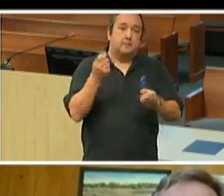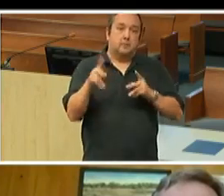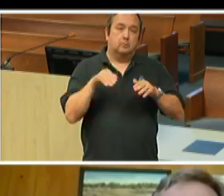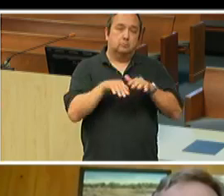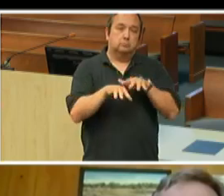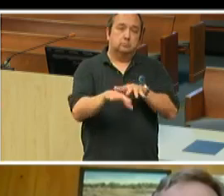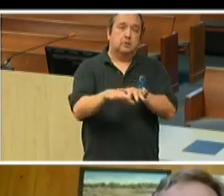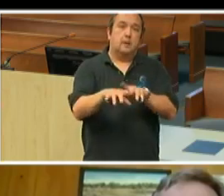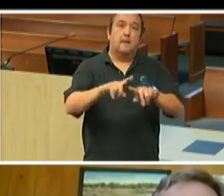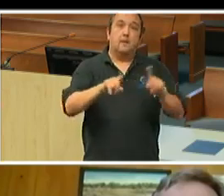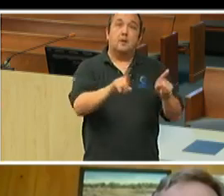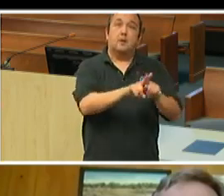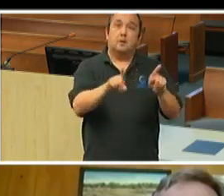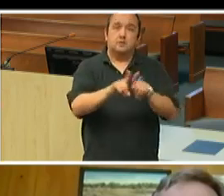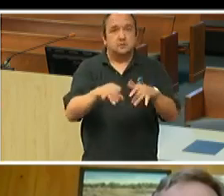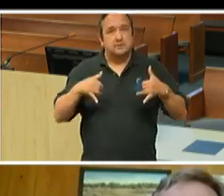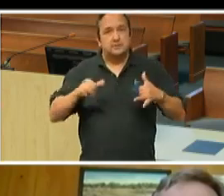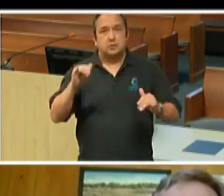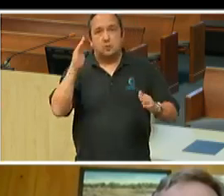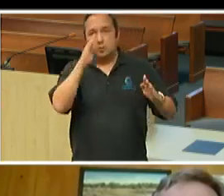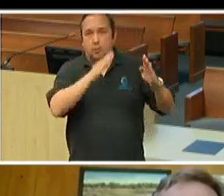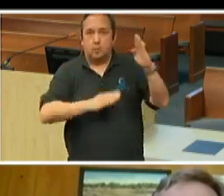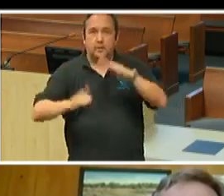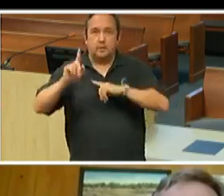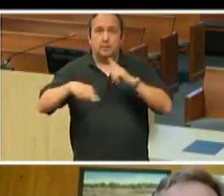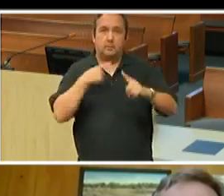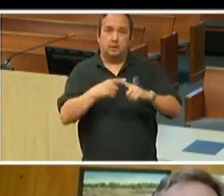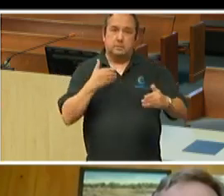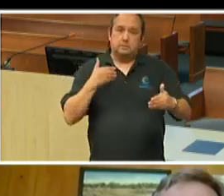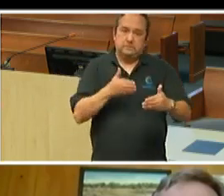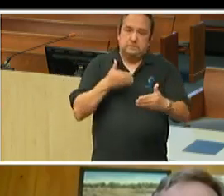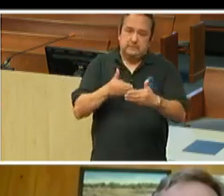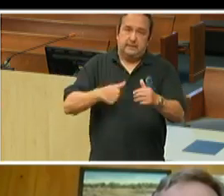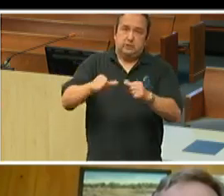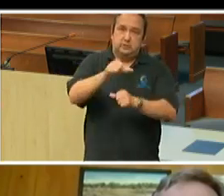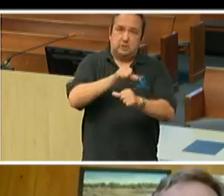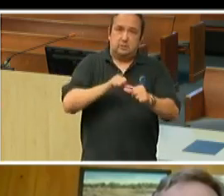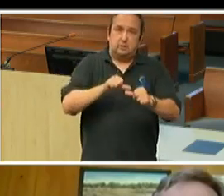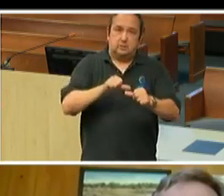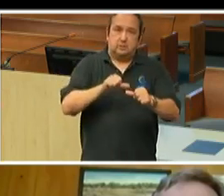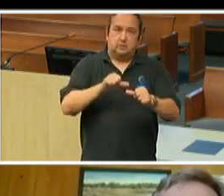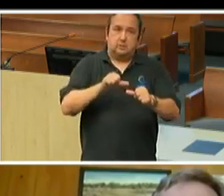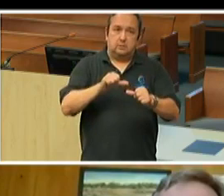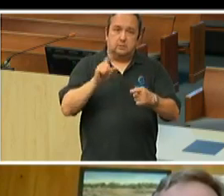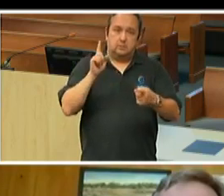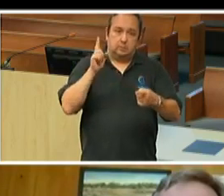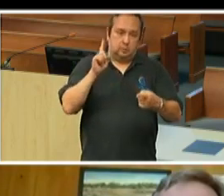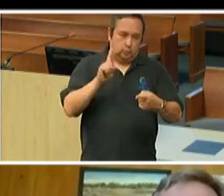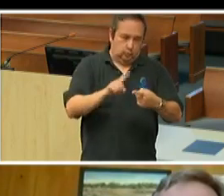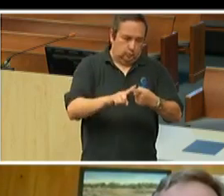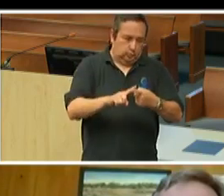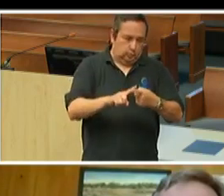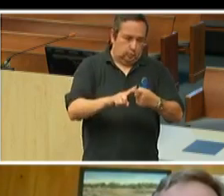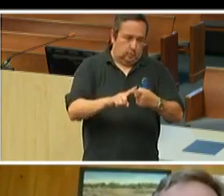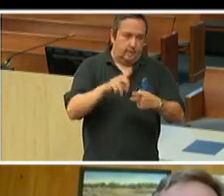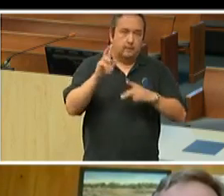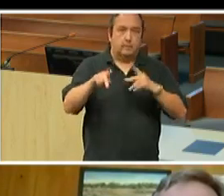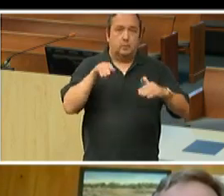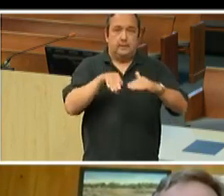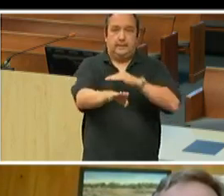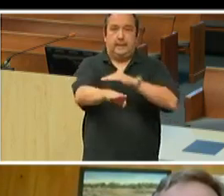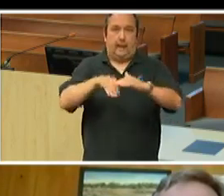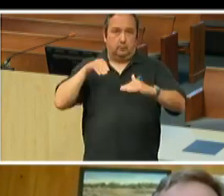in, but they're also still worried about the close proximity to the people that are coming